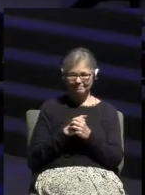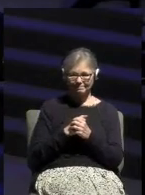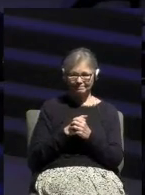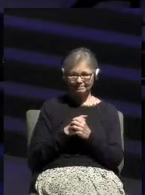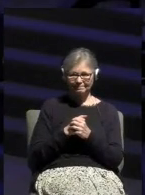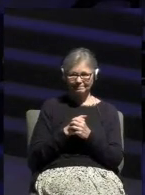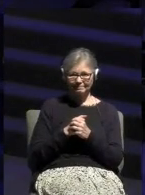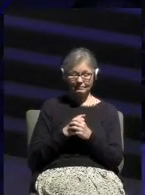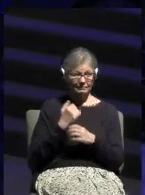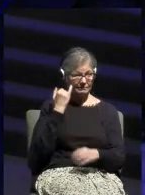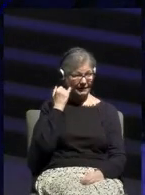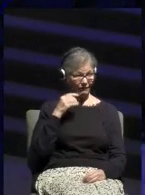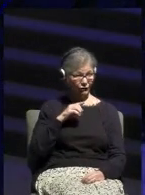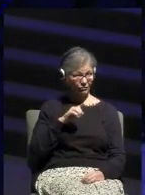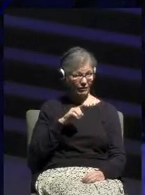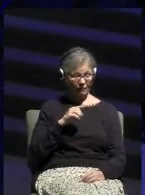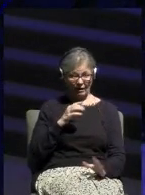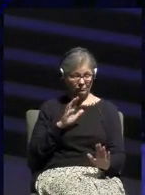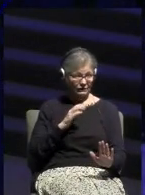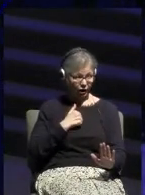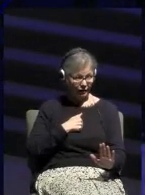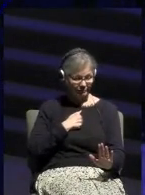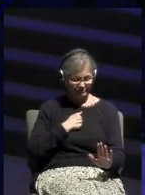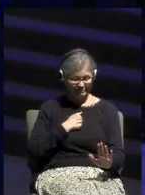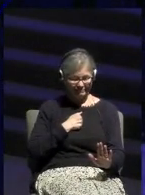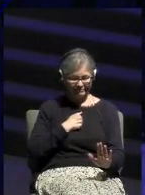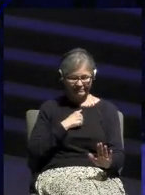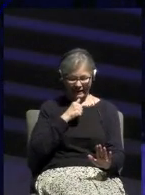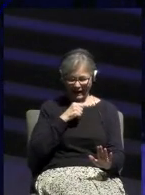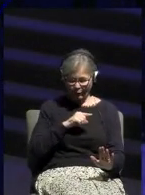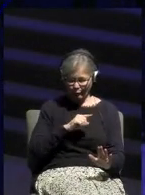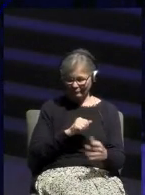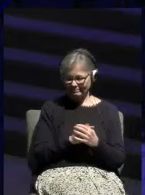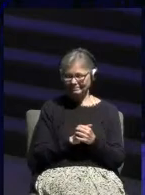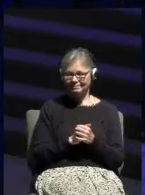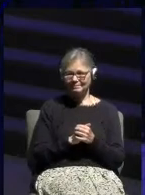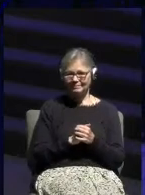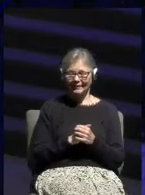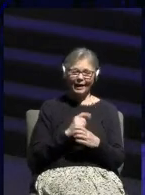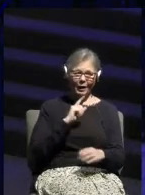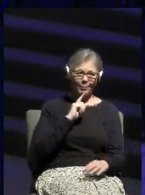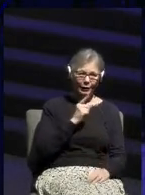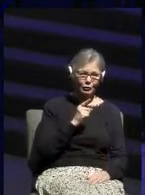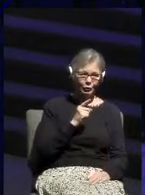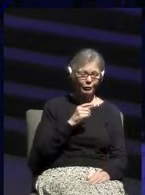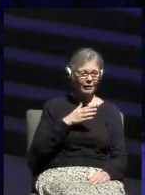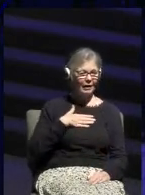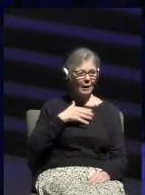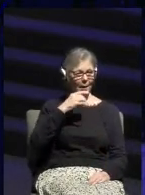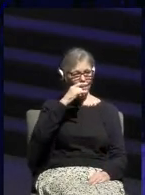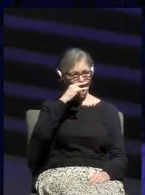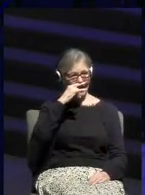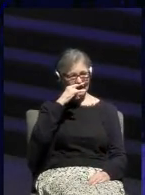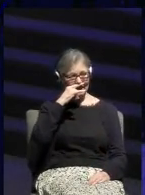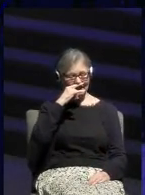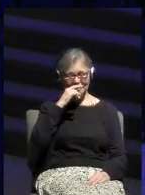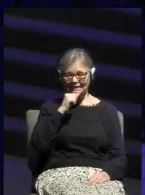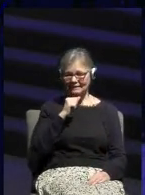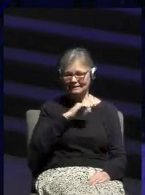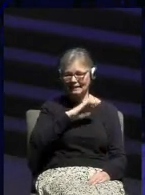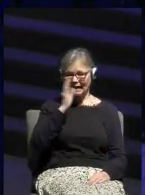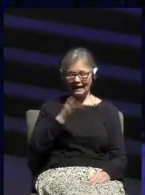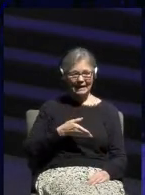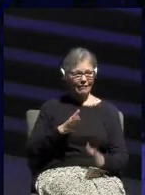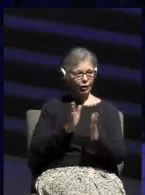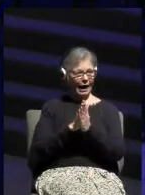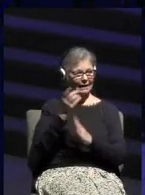Whatever, if you're offended by that, I'm sorry. But the fact of the matter is, my kids have never asked me